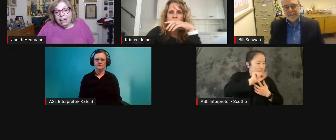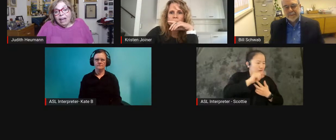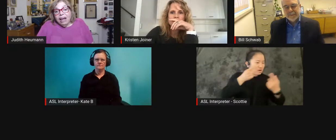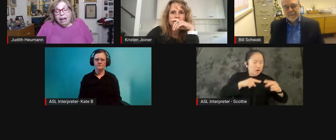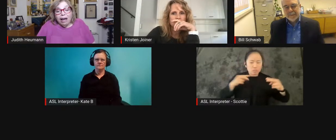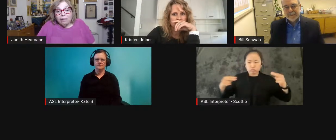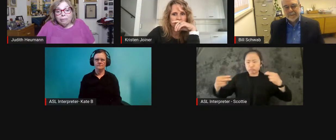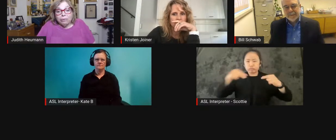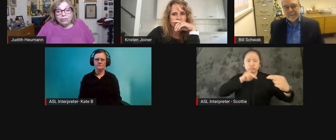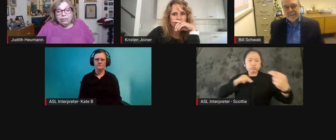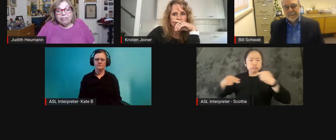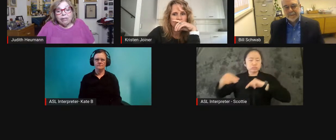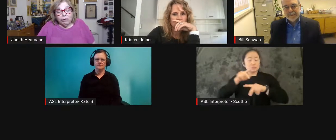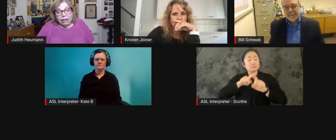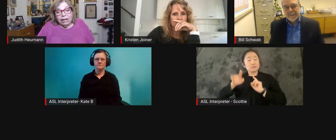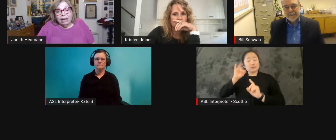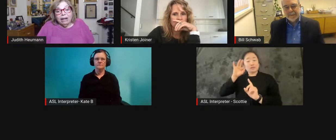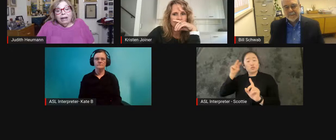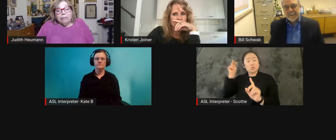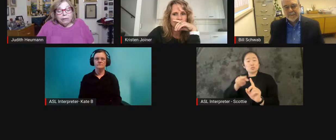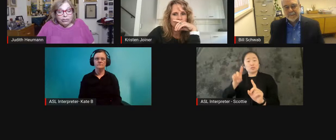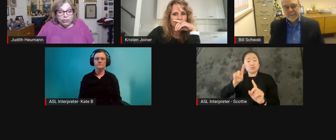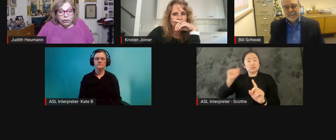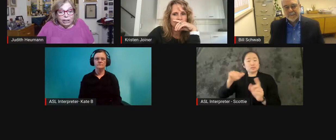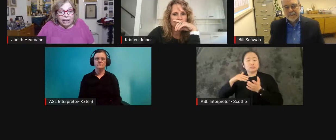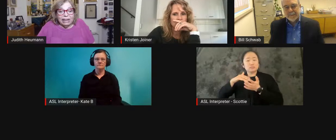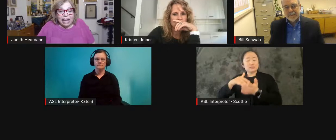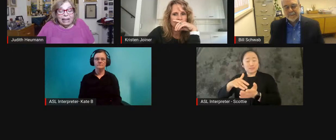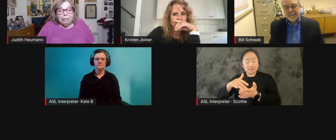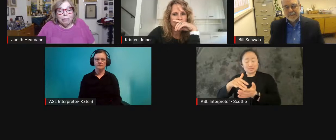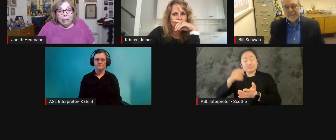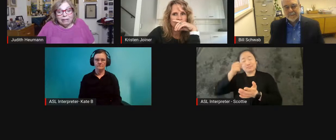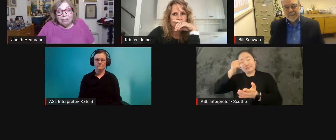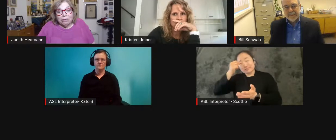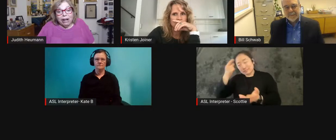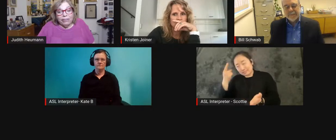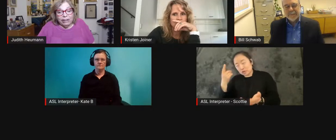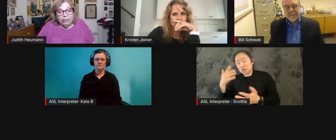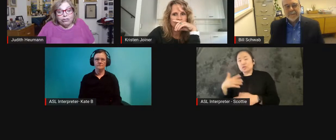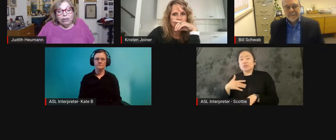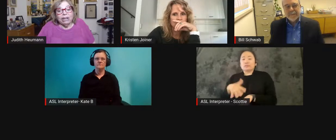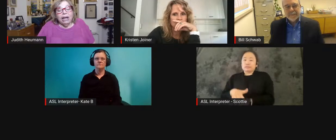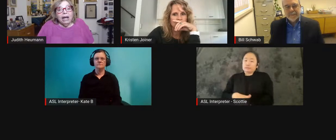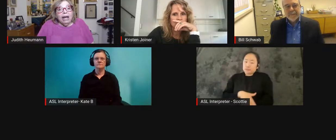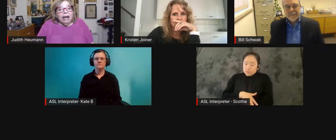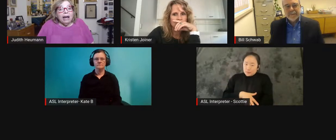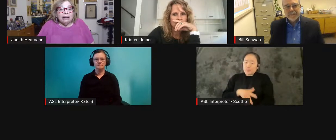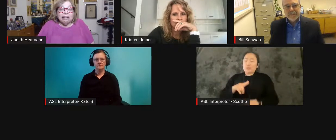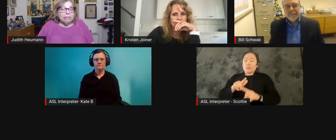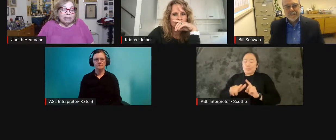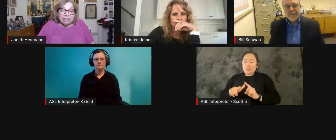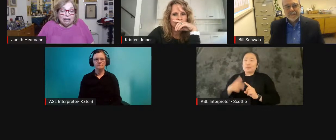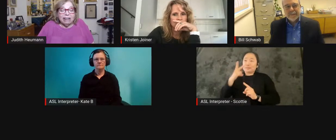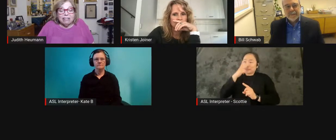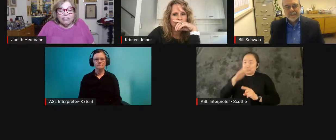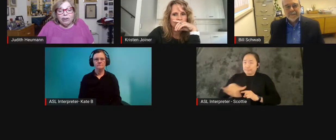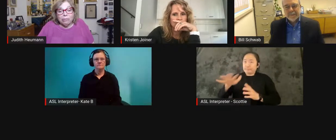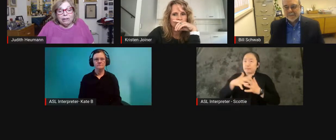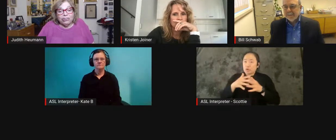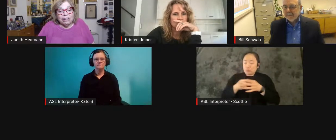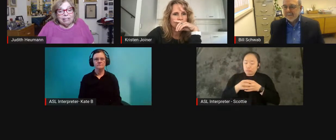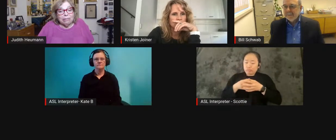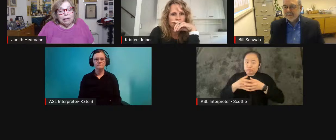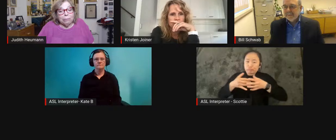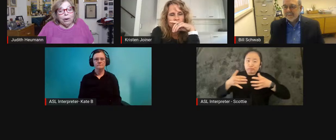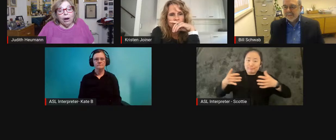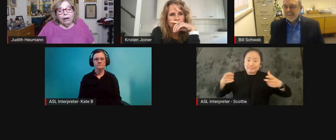studies, which is slowly but surely gaining momentum around the country, disability studies very